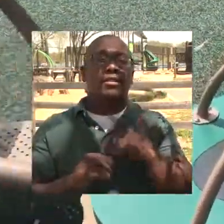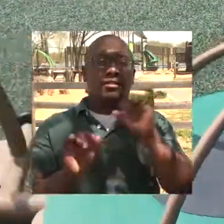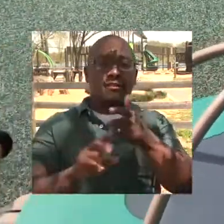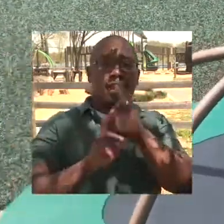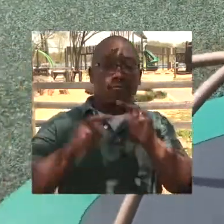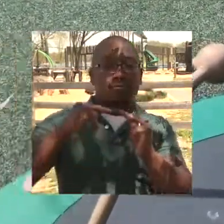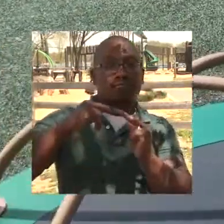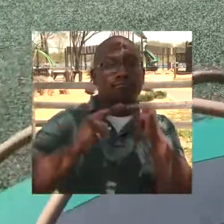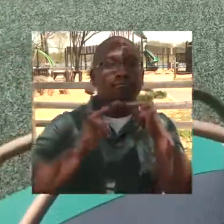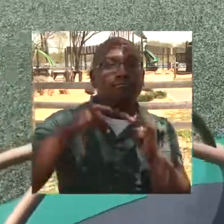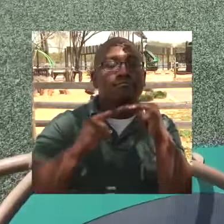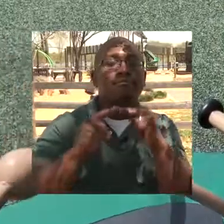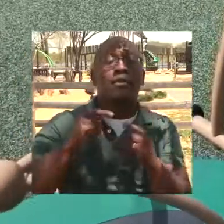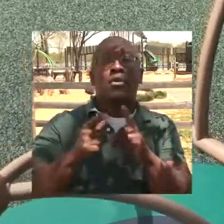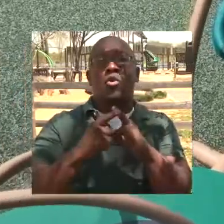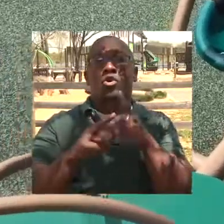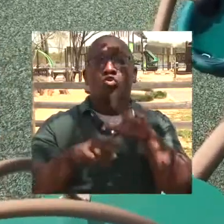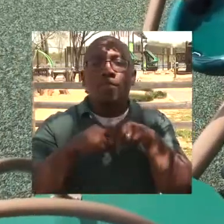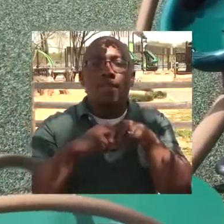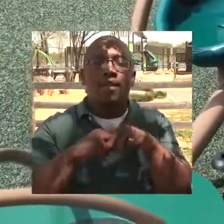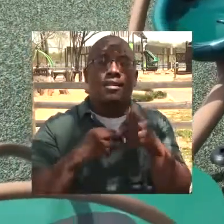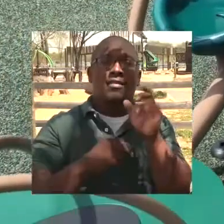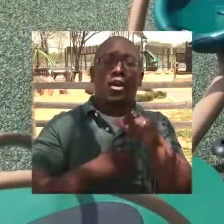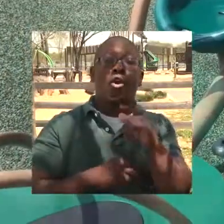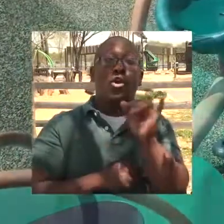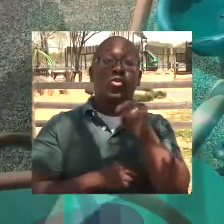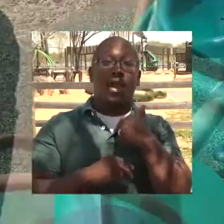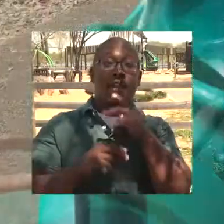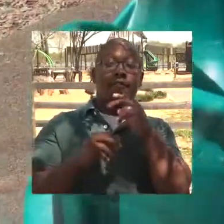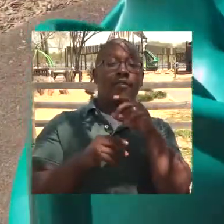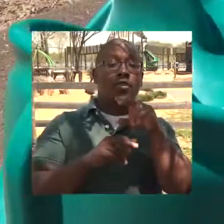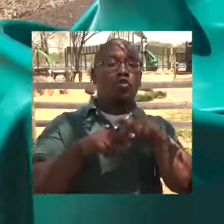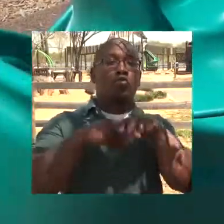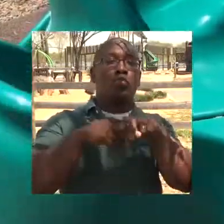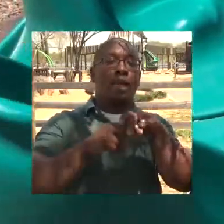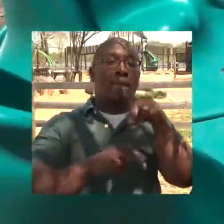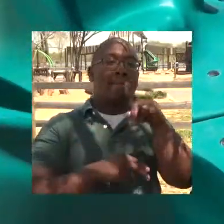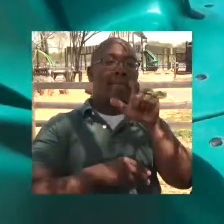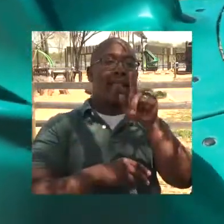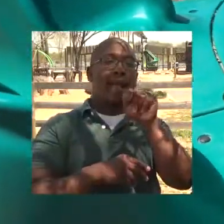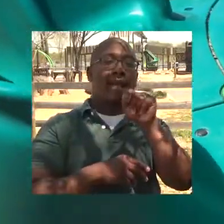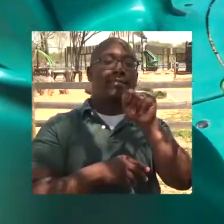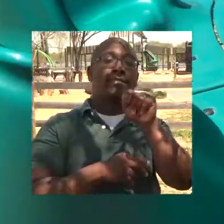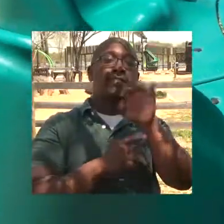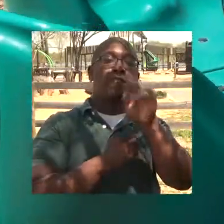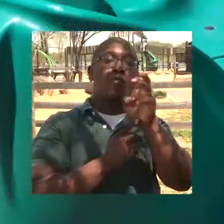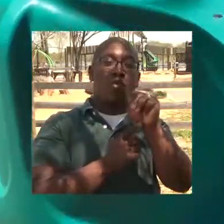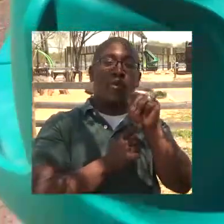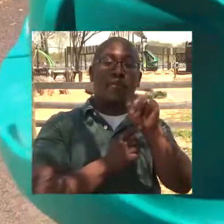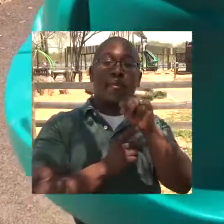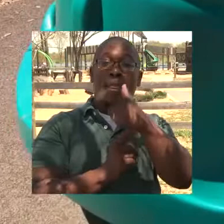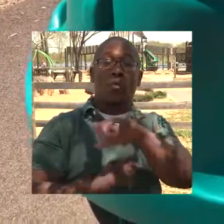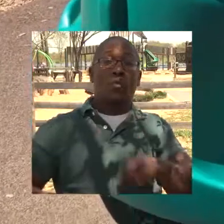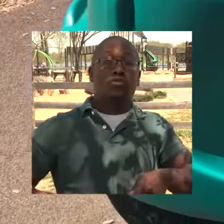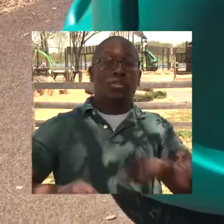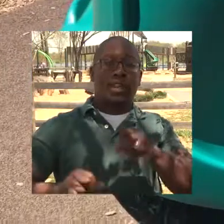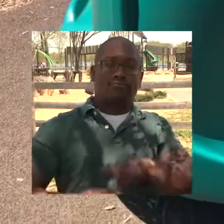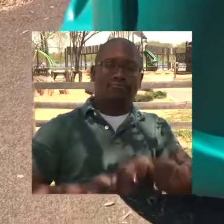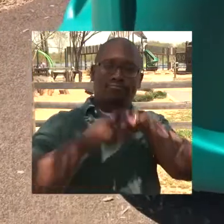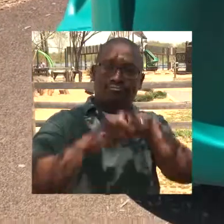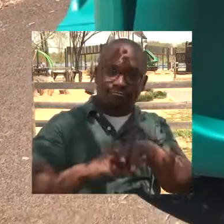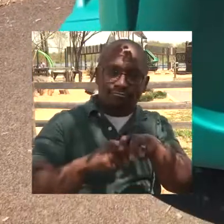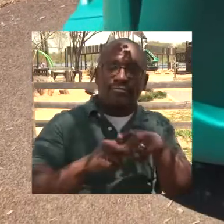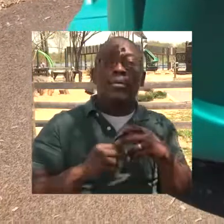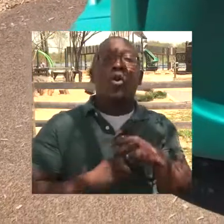types of swing platforms that they can get on. Also, we're really trying to be sensitive to those with